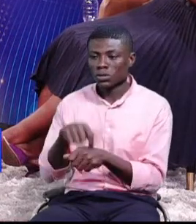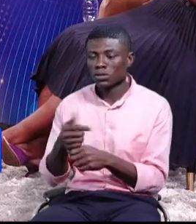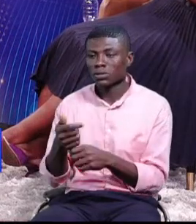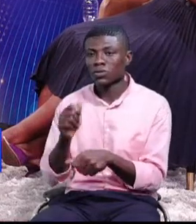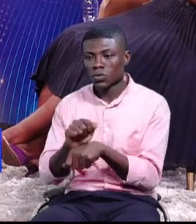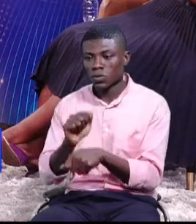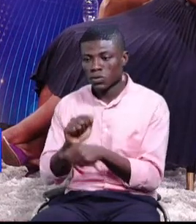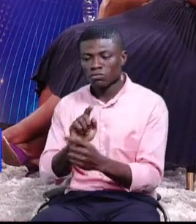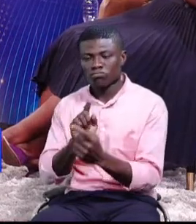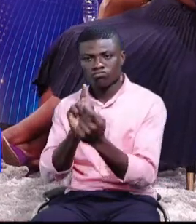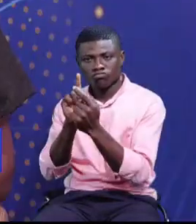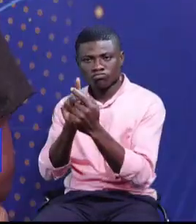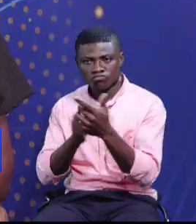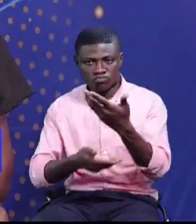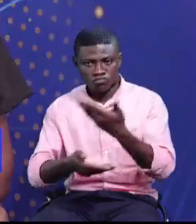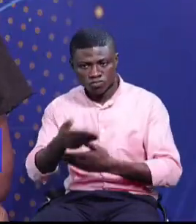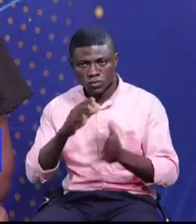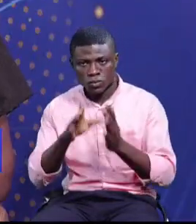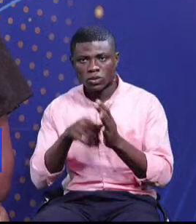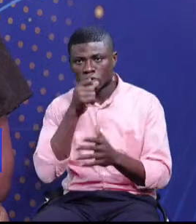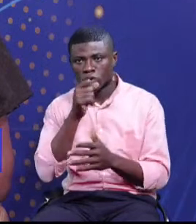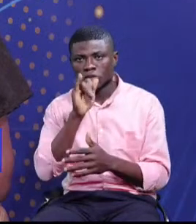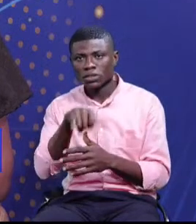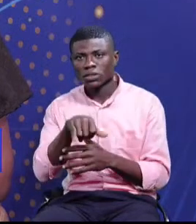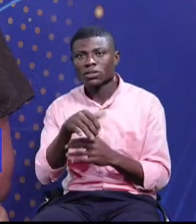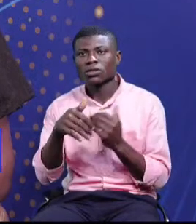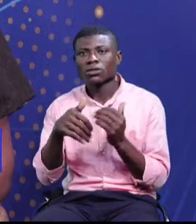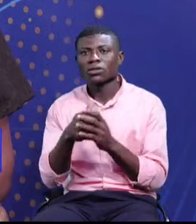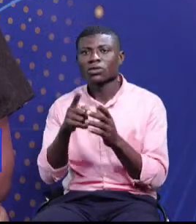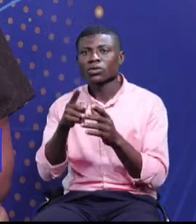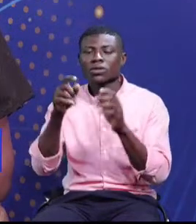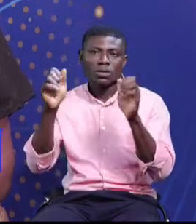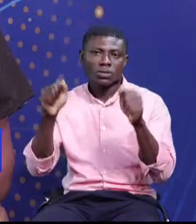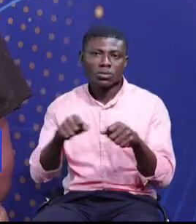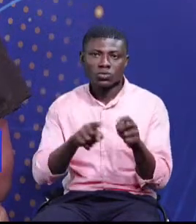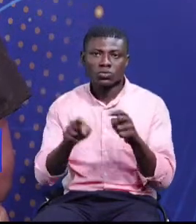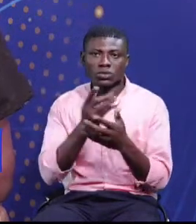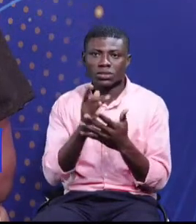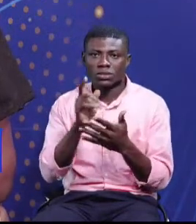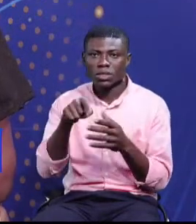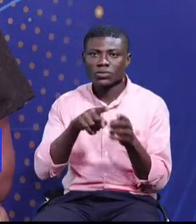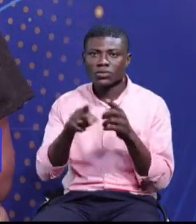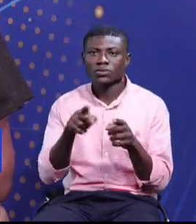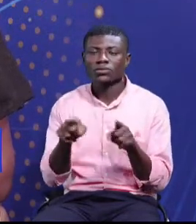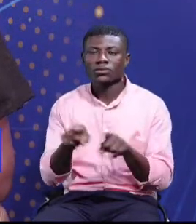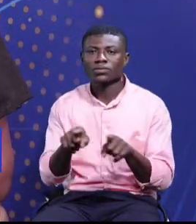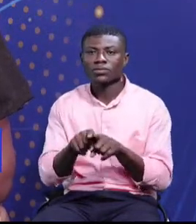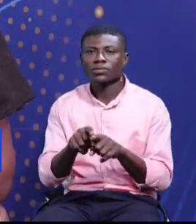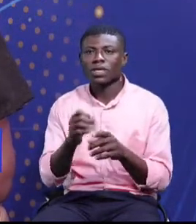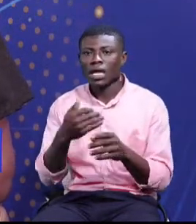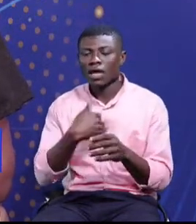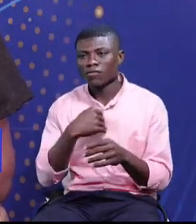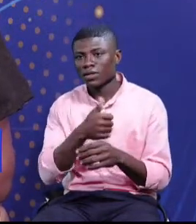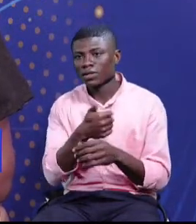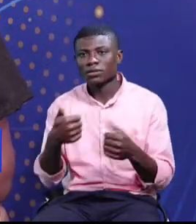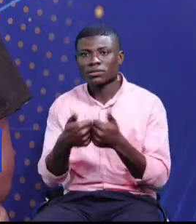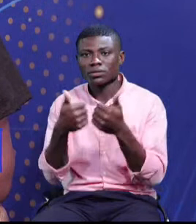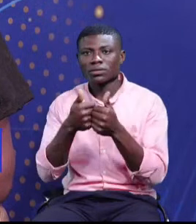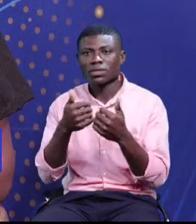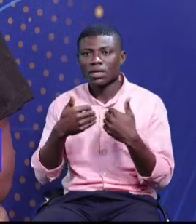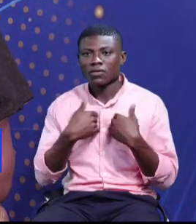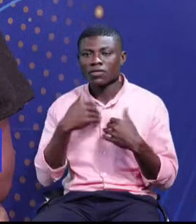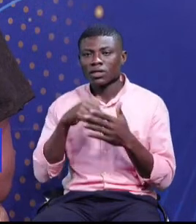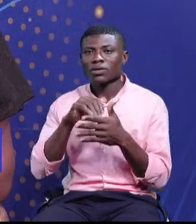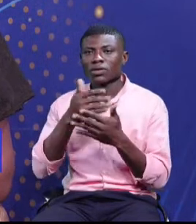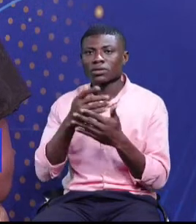walk with you hand in hand to ensure that you're being able to do the things that you need to do. And if there's any challenges that you're having in the